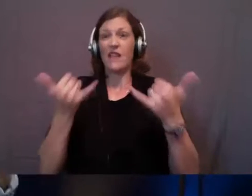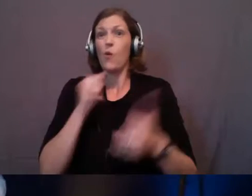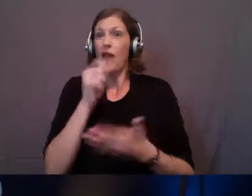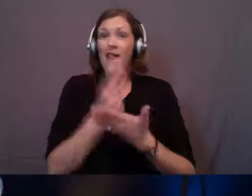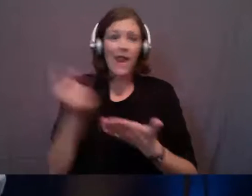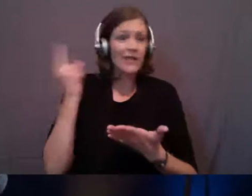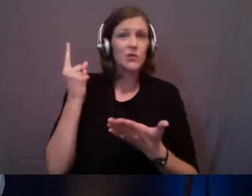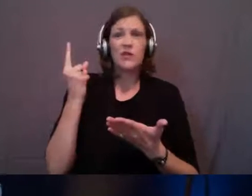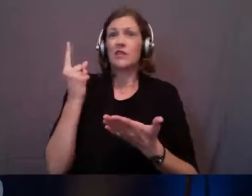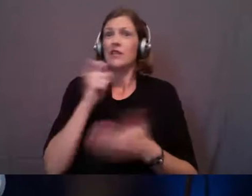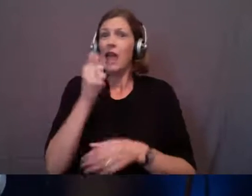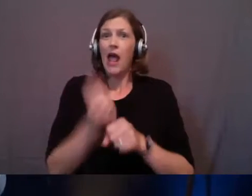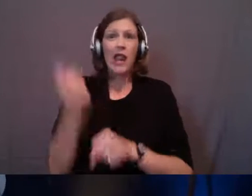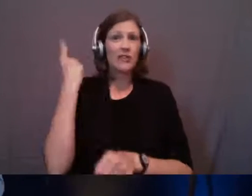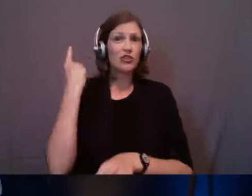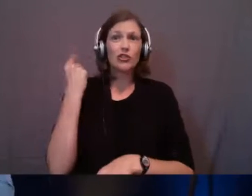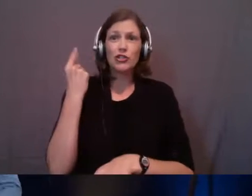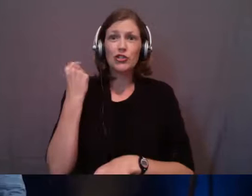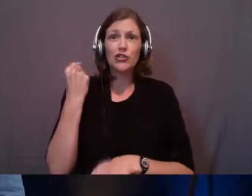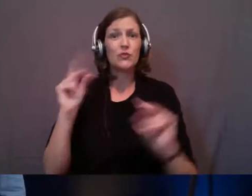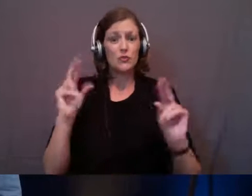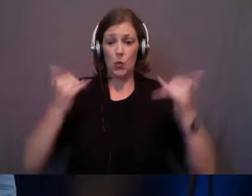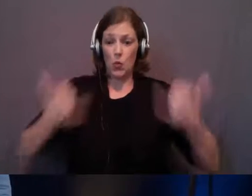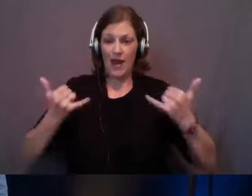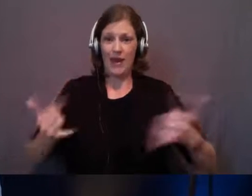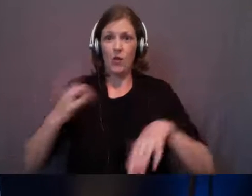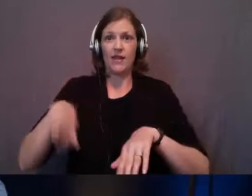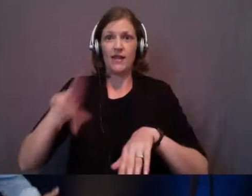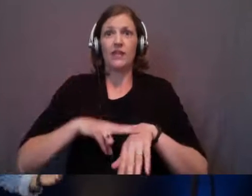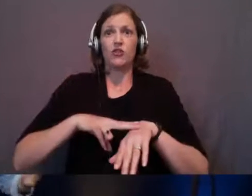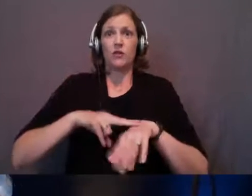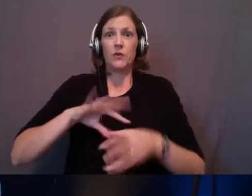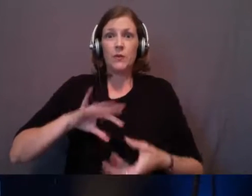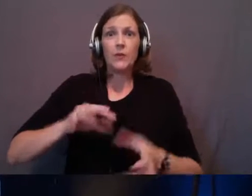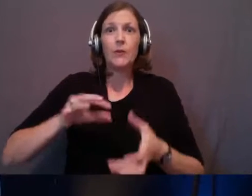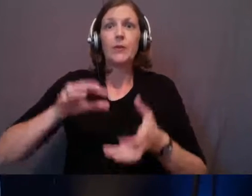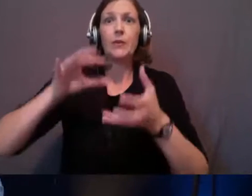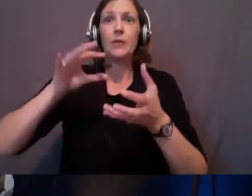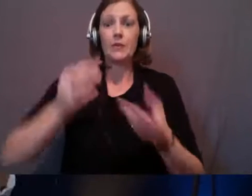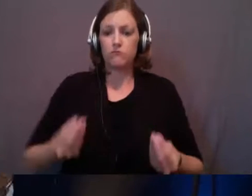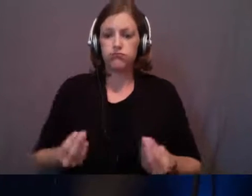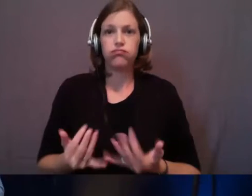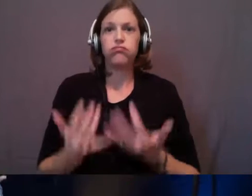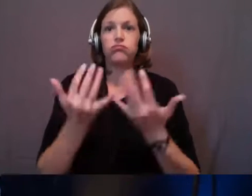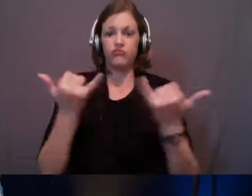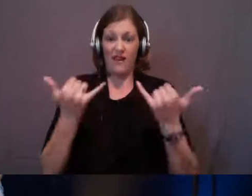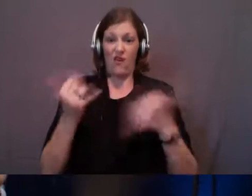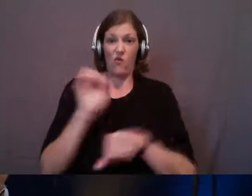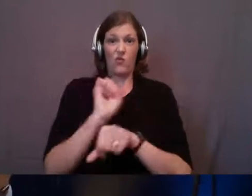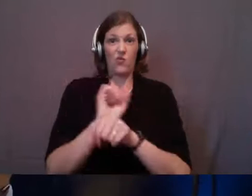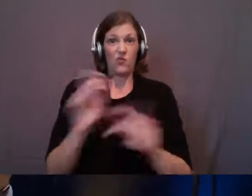ago, right now, our nation is stirred. And right now, the workplace can be tense,